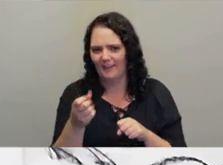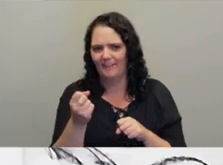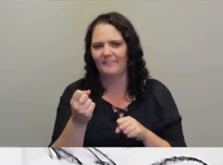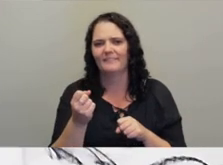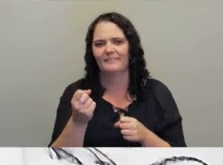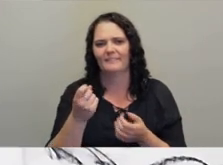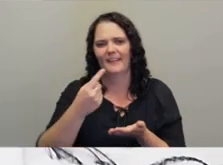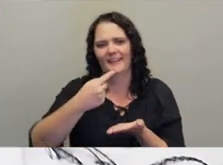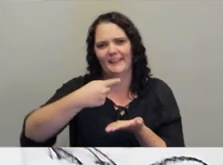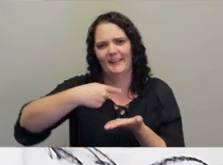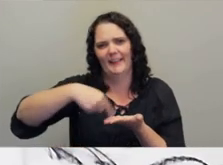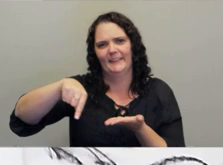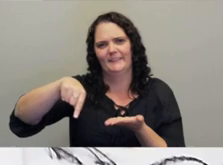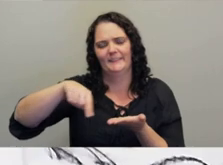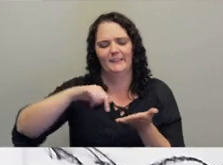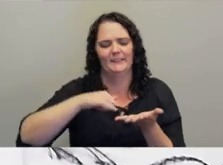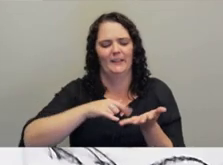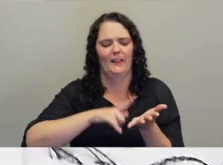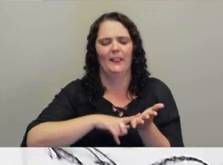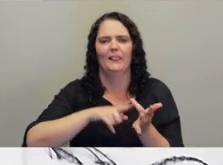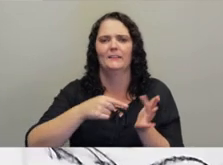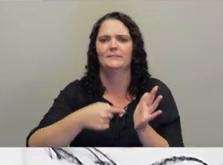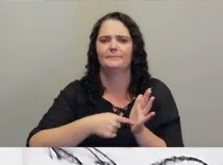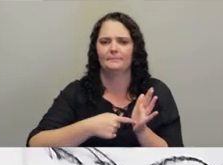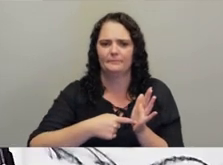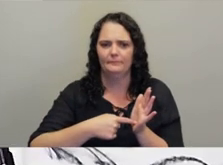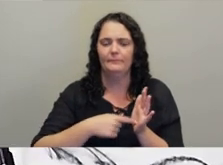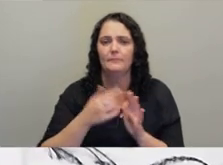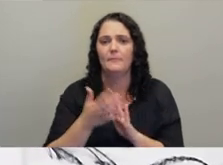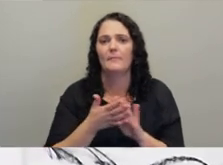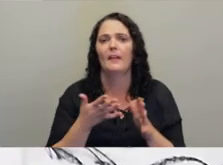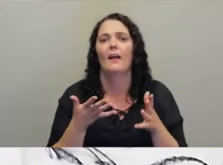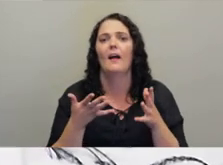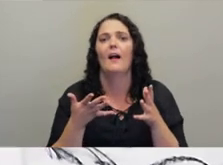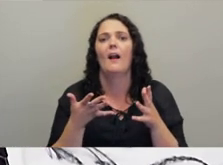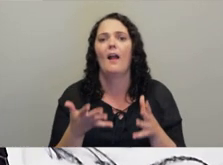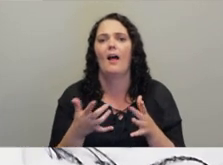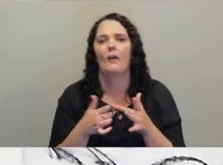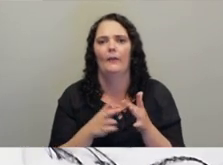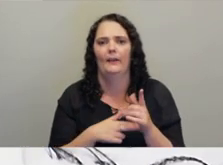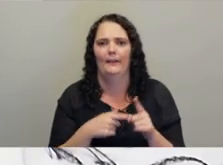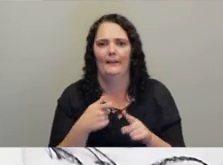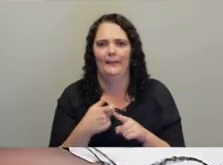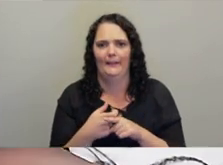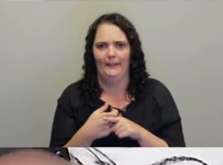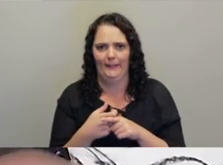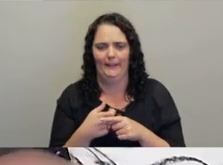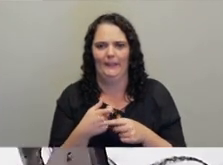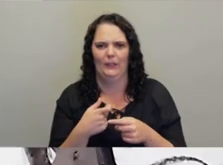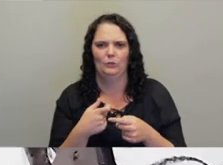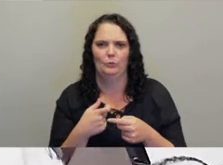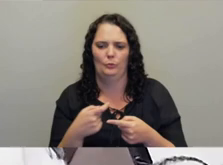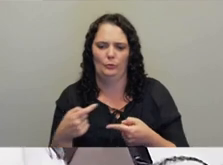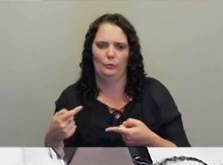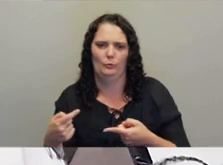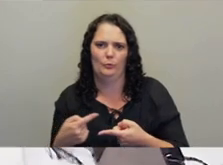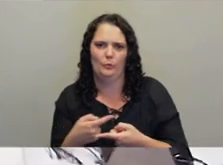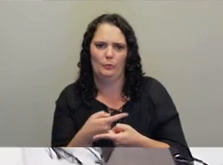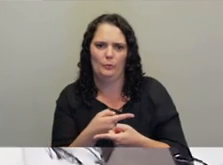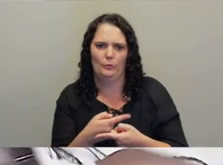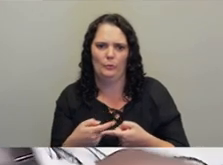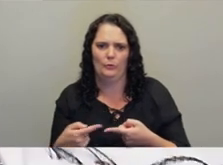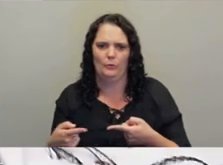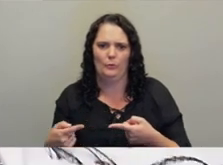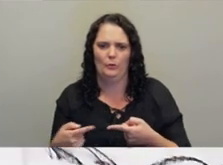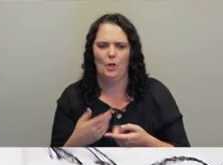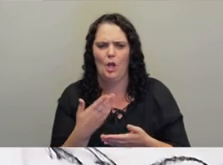up the middle. And that slit is to allow give it a little bit of flexibility and allow the ink to run down. And it's very easy to do. I probably won't be